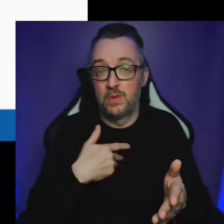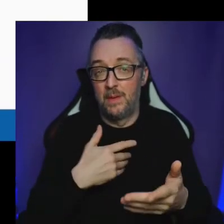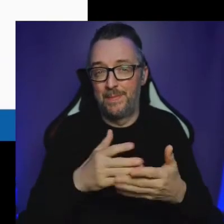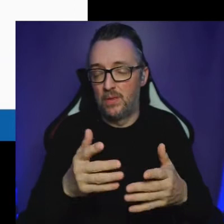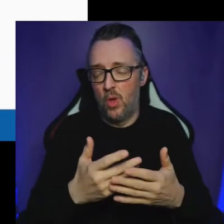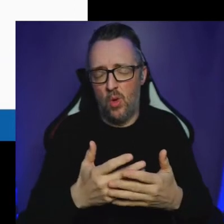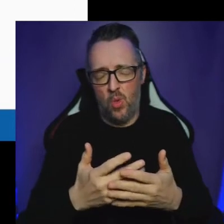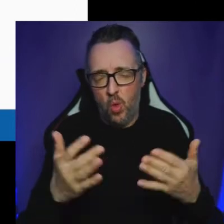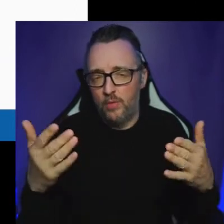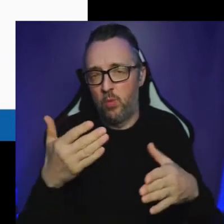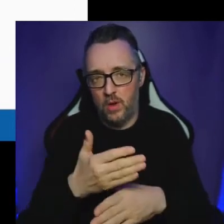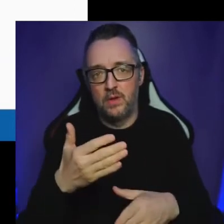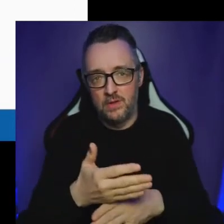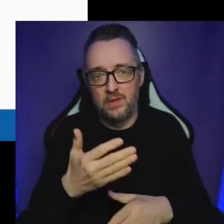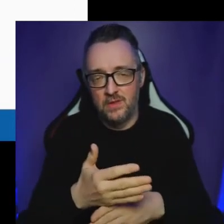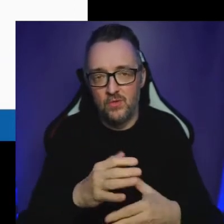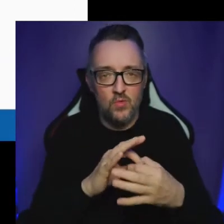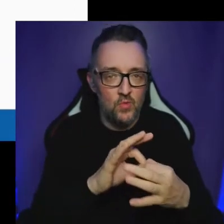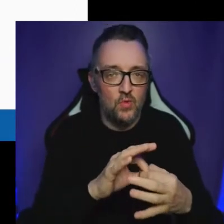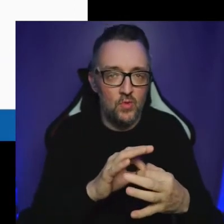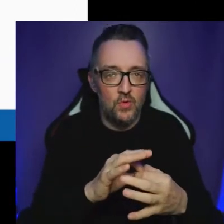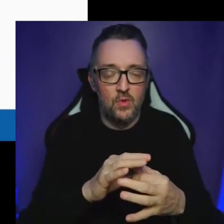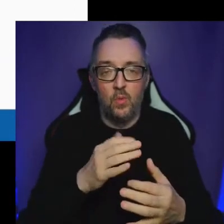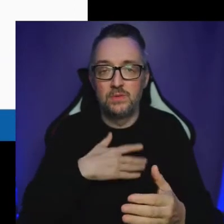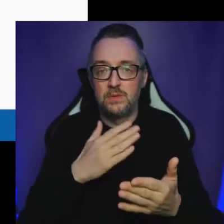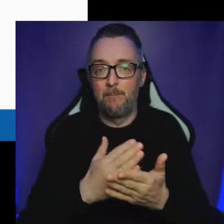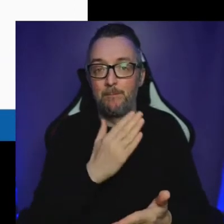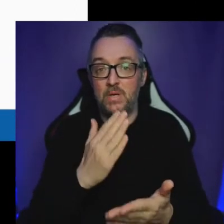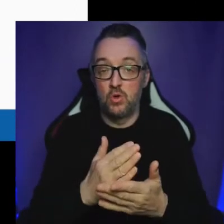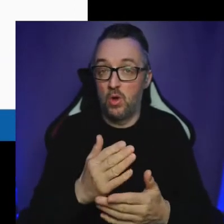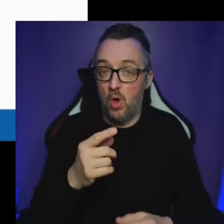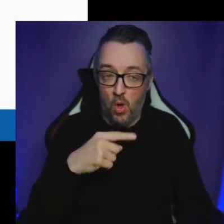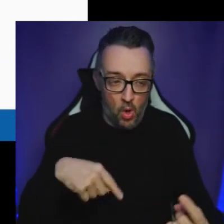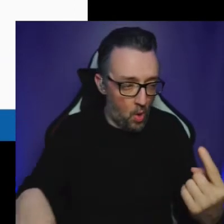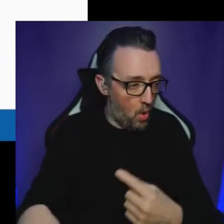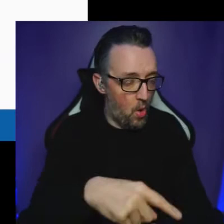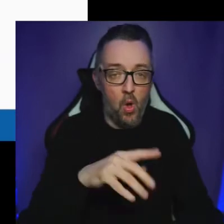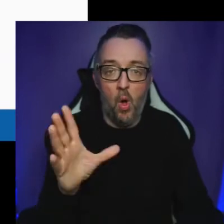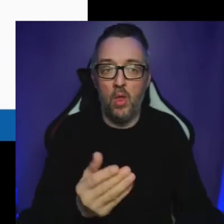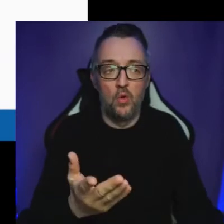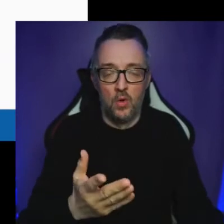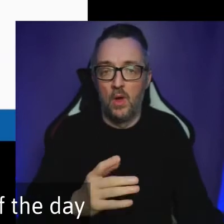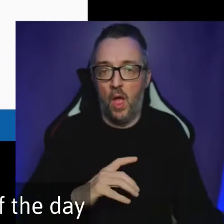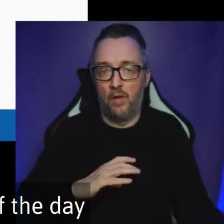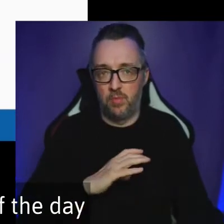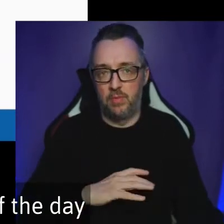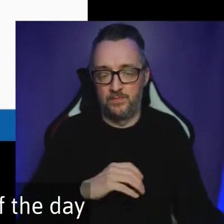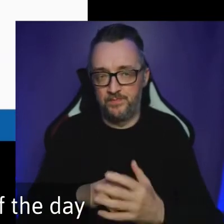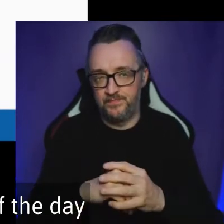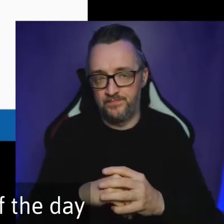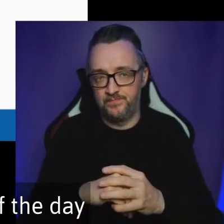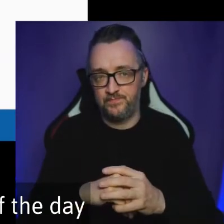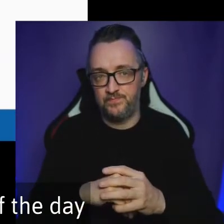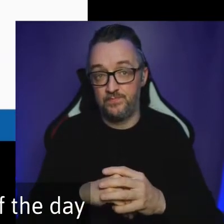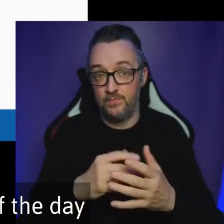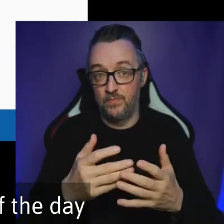of work to ensure that everybody was comfortable with what they were doing. And